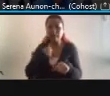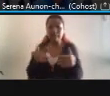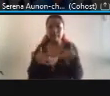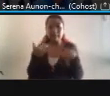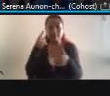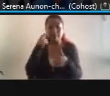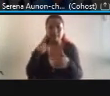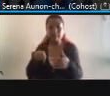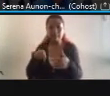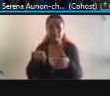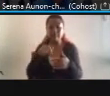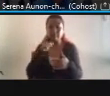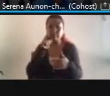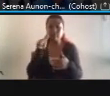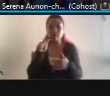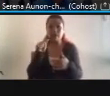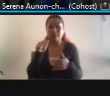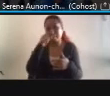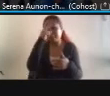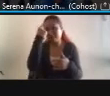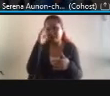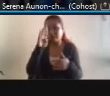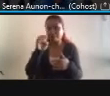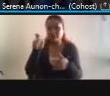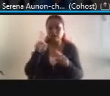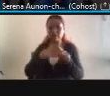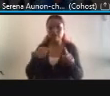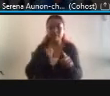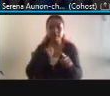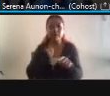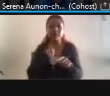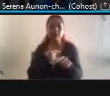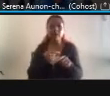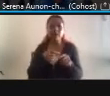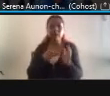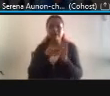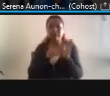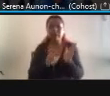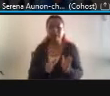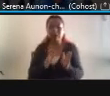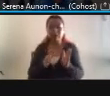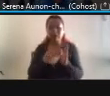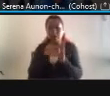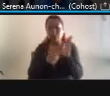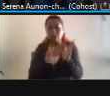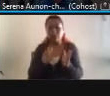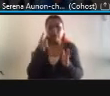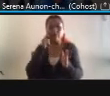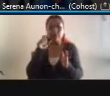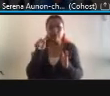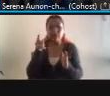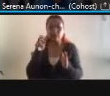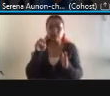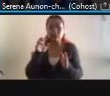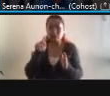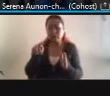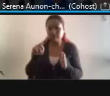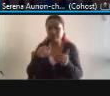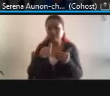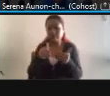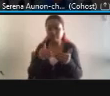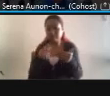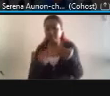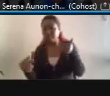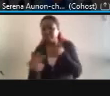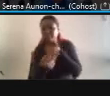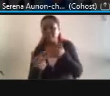this, not a black box, but being a physician astronaut, you never know what's coming around the corner. And so it was quite an honor to